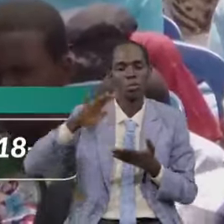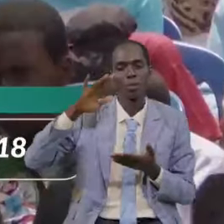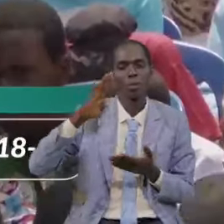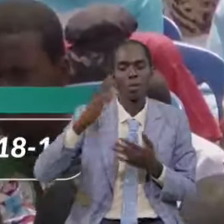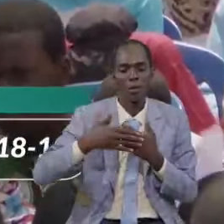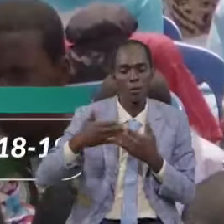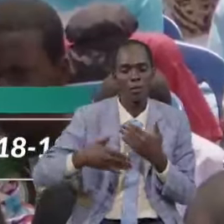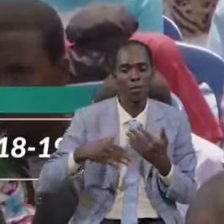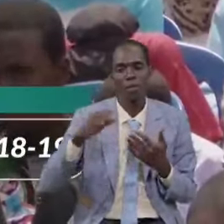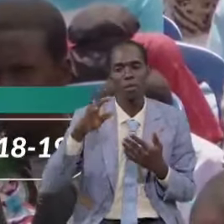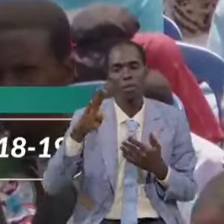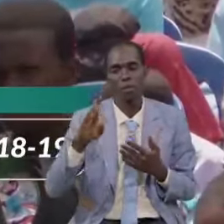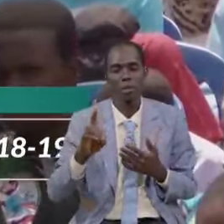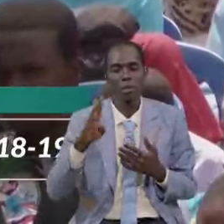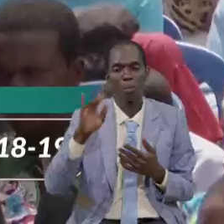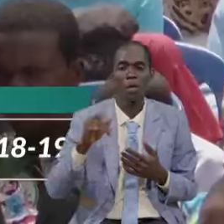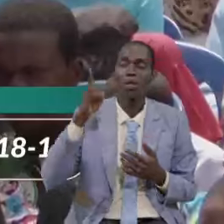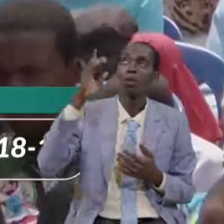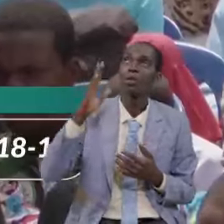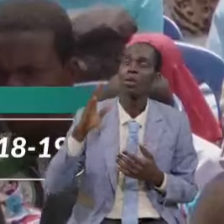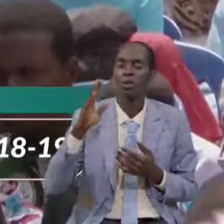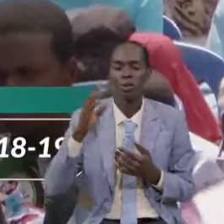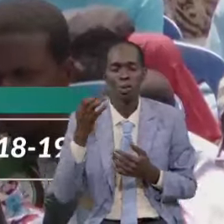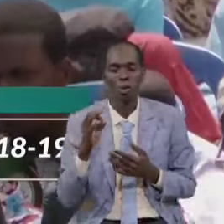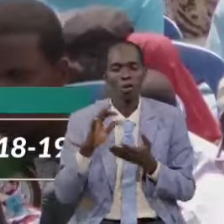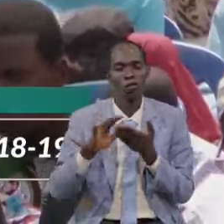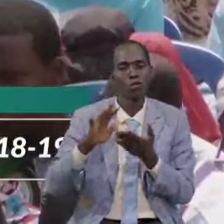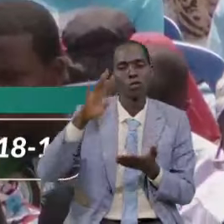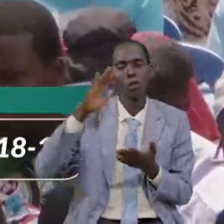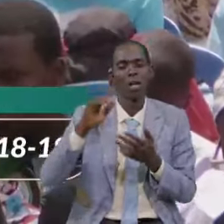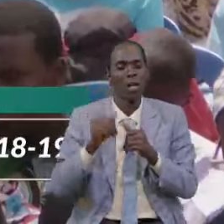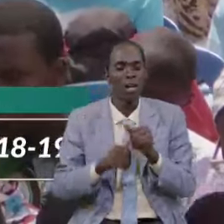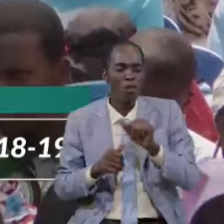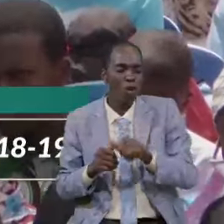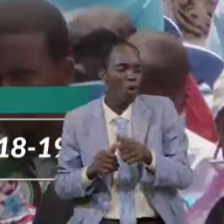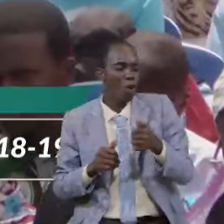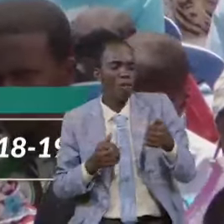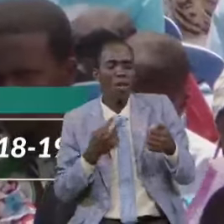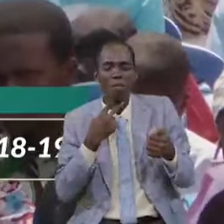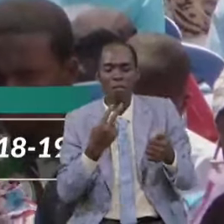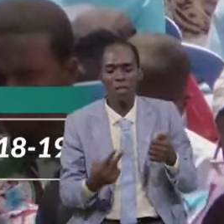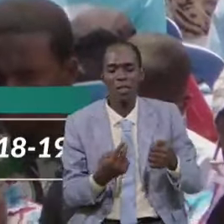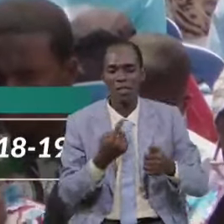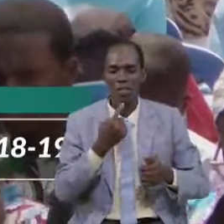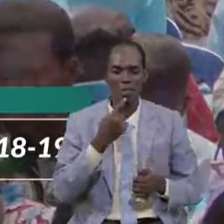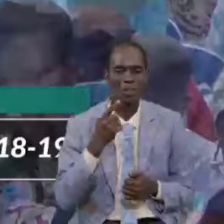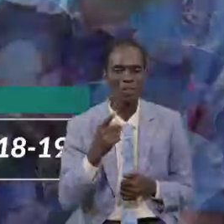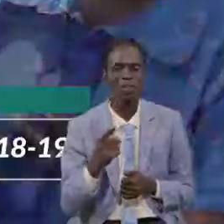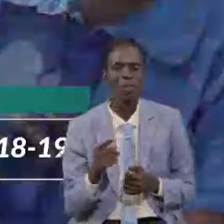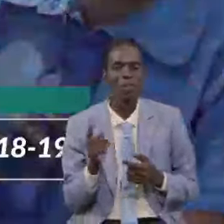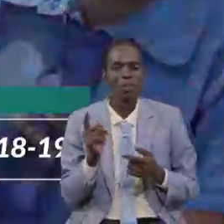glory. Every other voice will invite you to disgrace and to